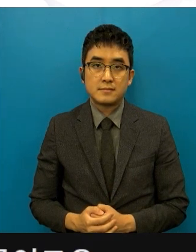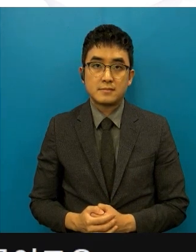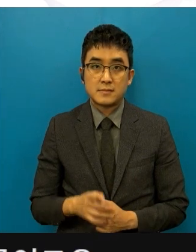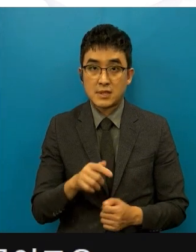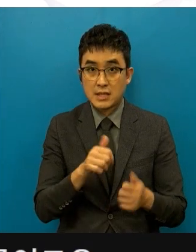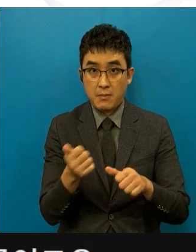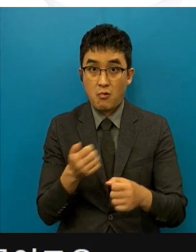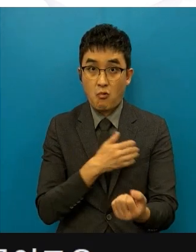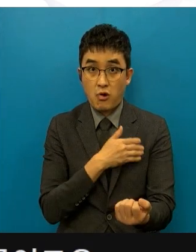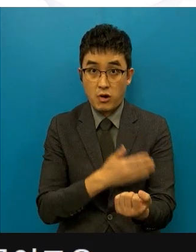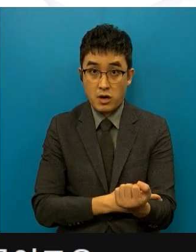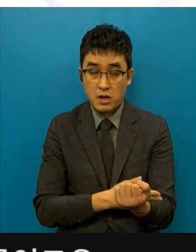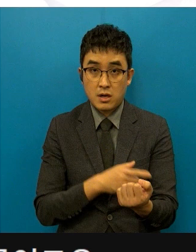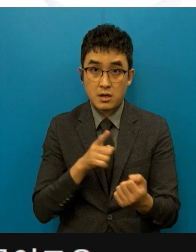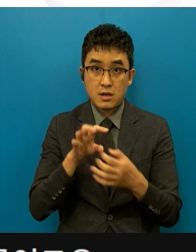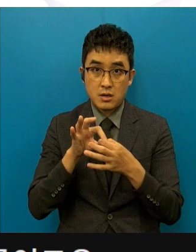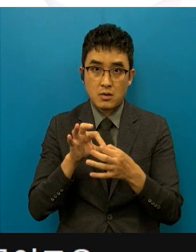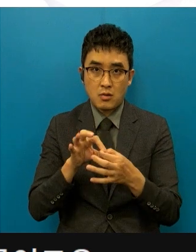interesting.